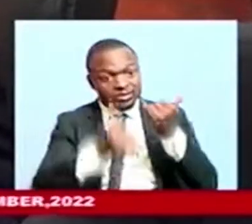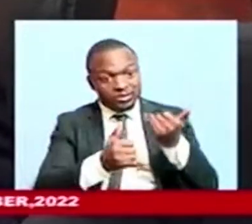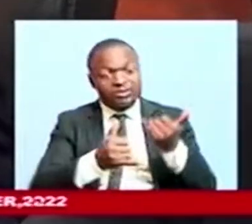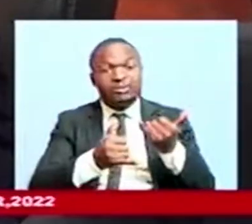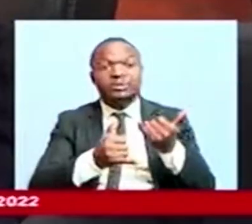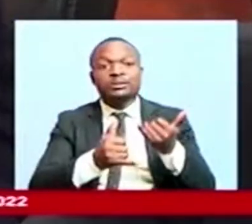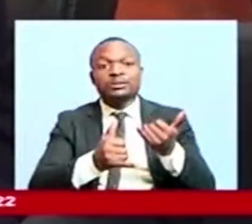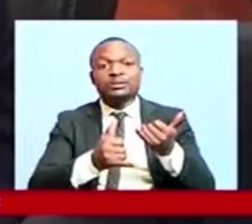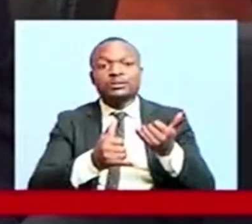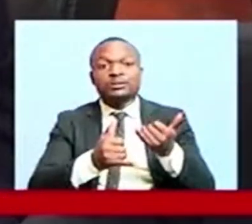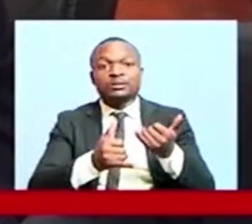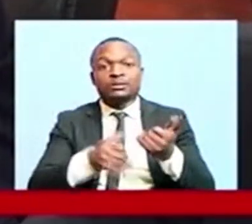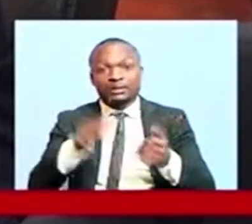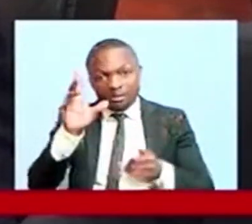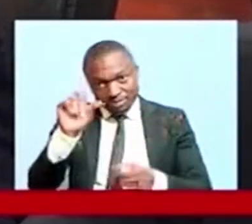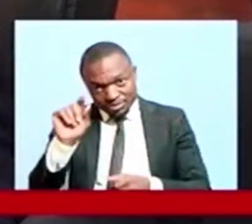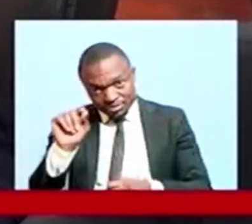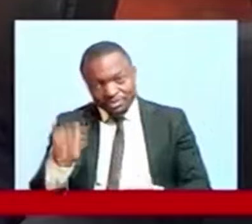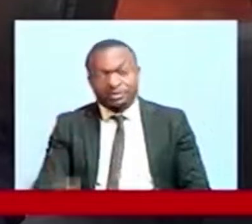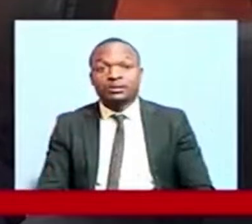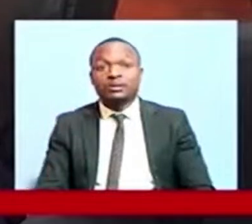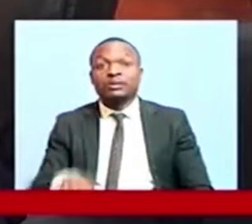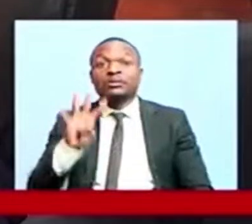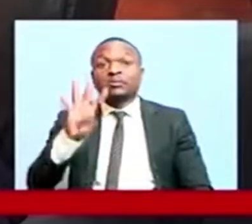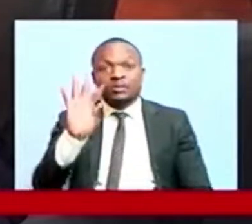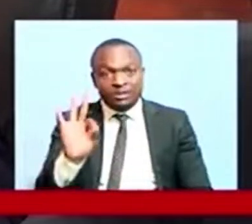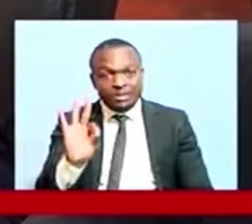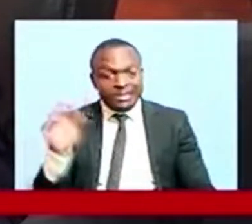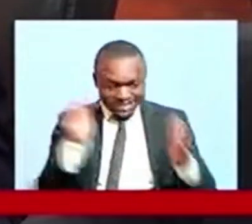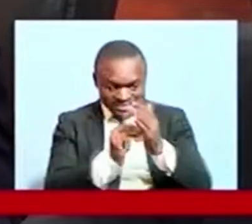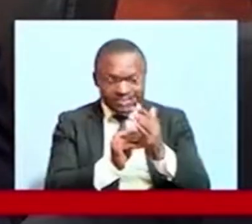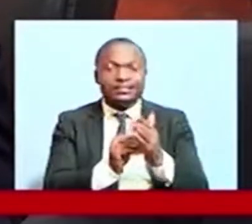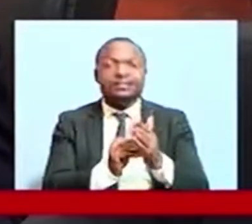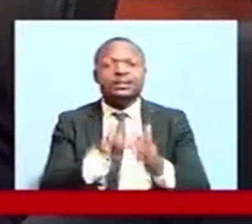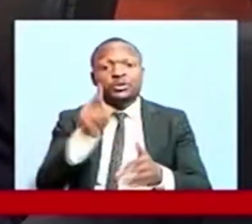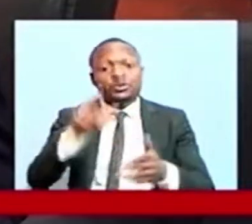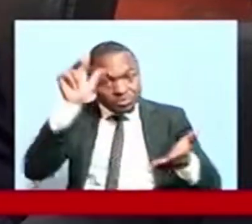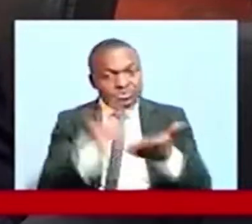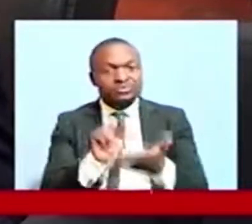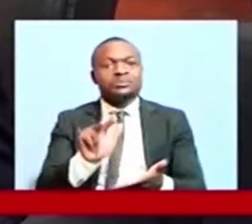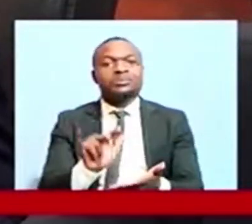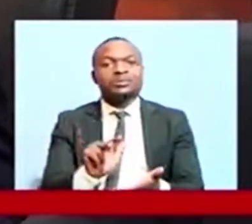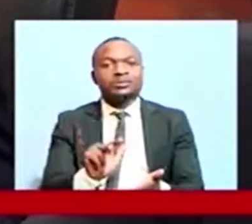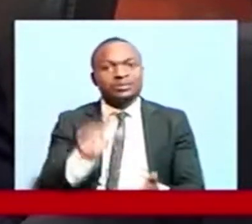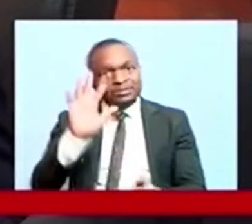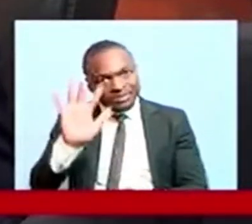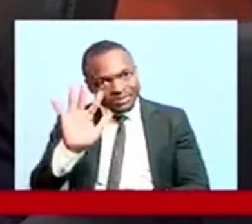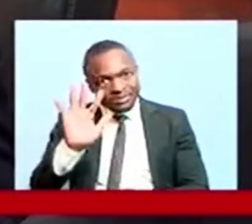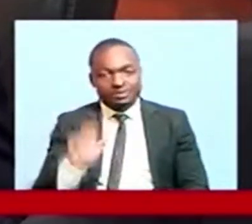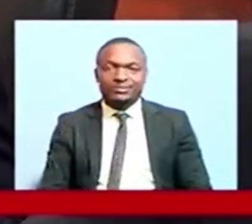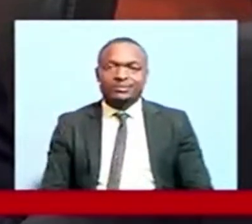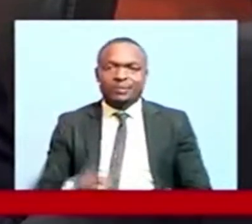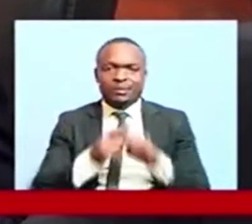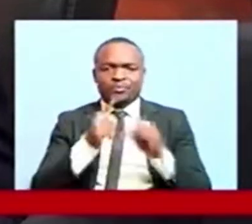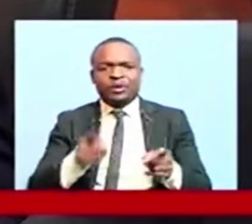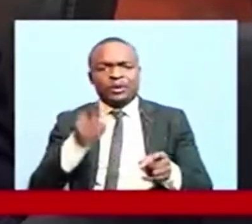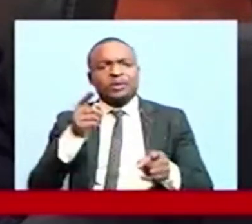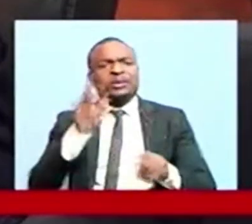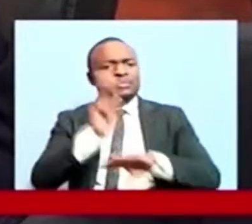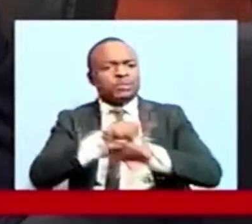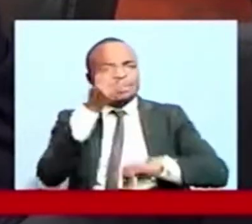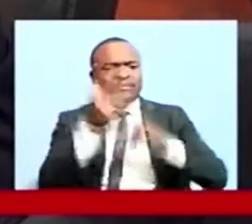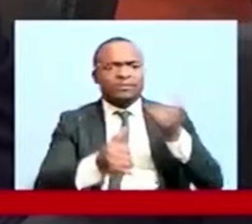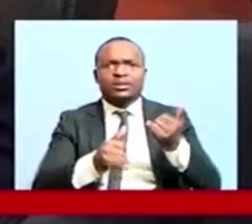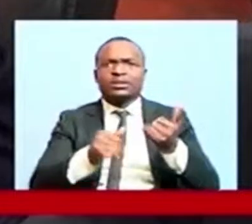the 20th. On 49, again, you signed on the 5th, and they completed on 20th